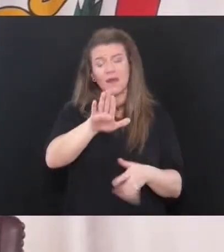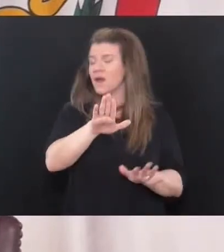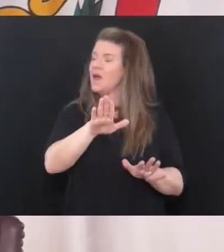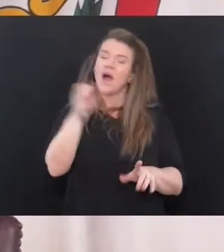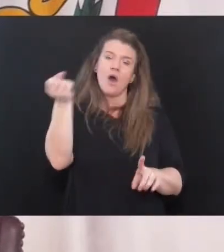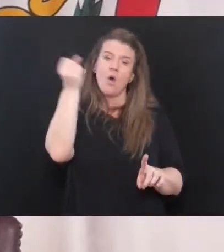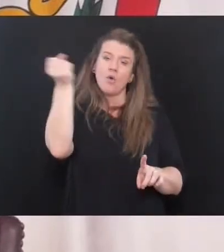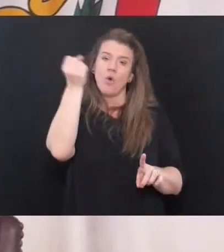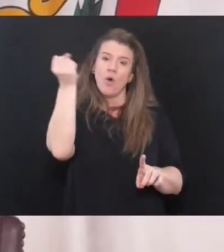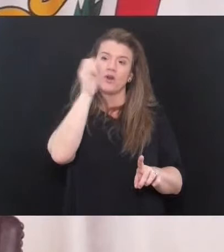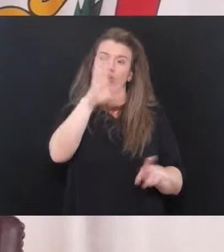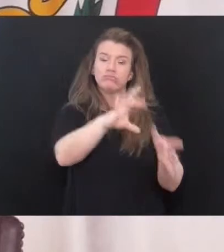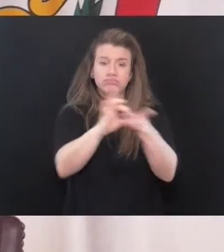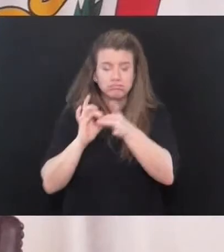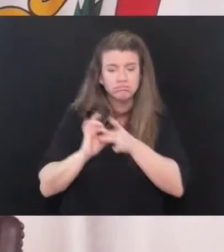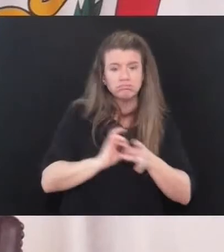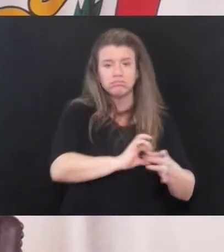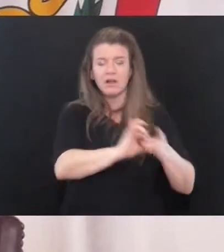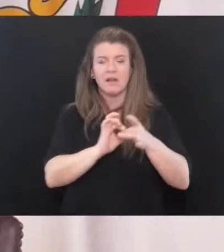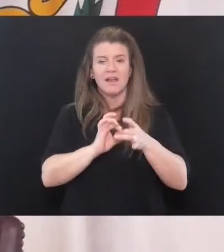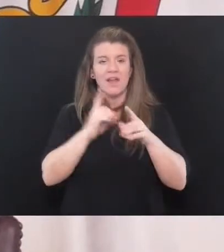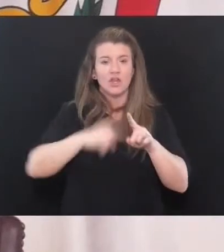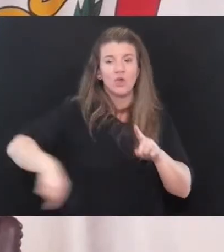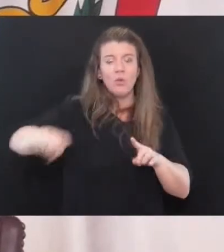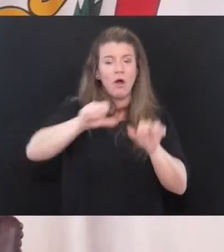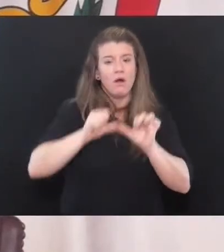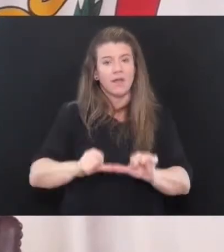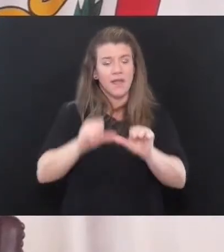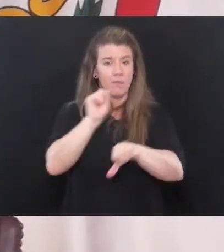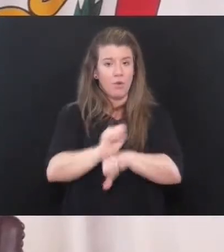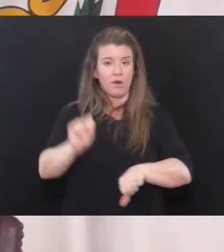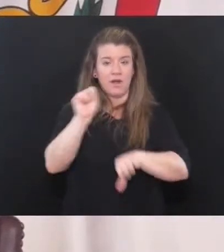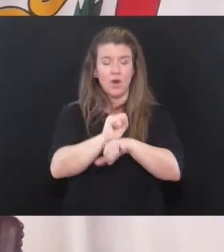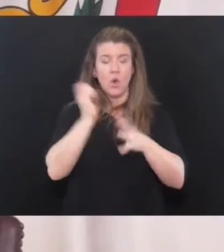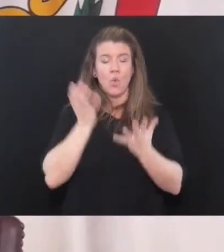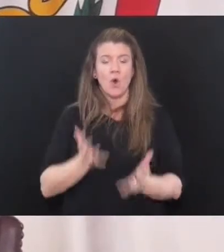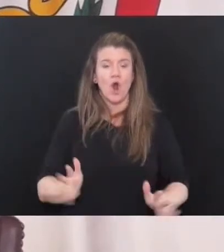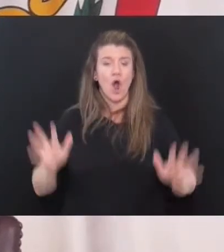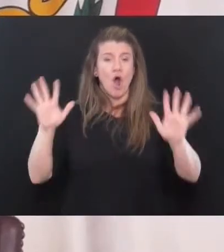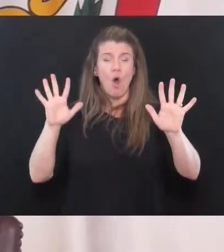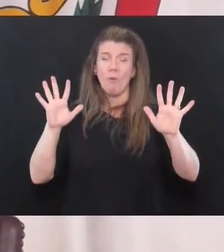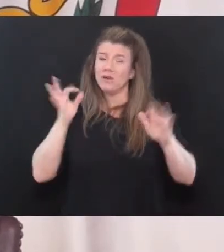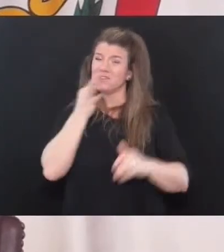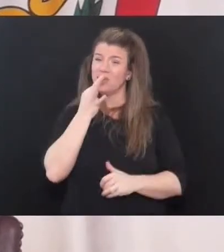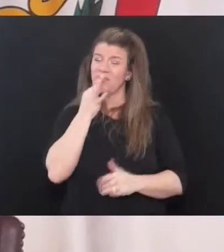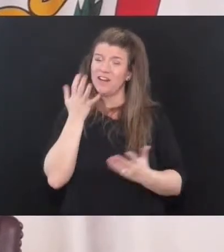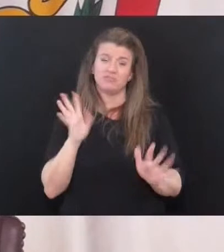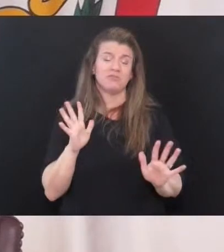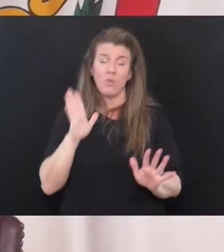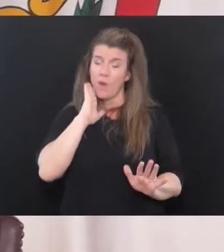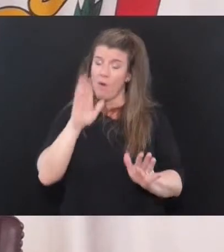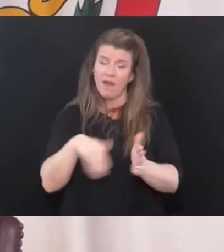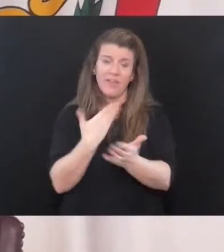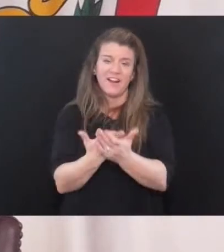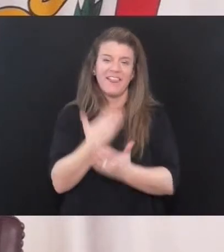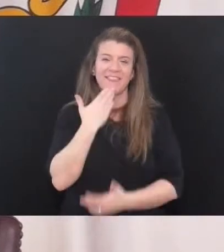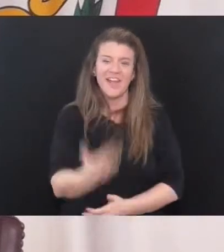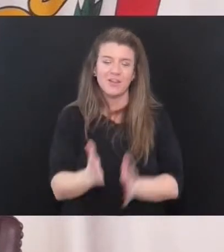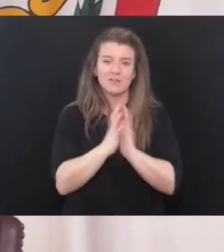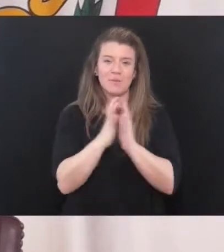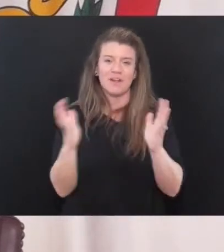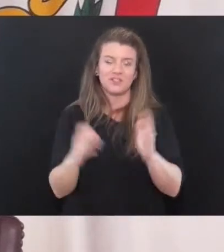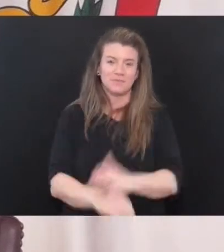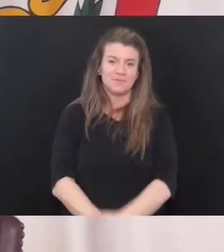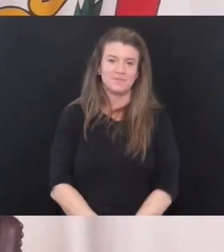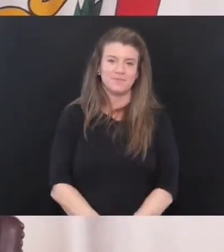hold on that rope and keep pulling, everybody, and we're almost to the end here. We're going to get there. Thanks a bunch to all